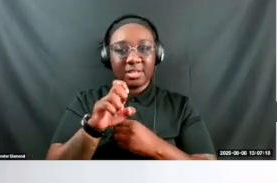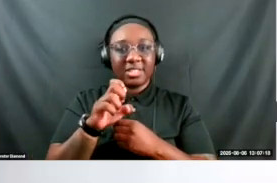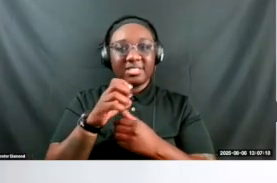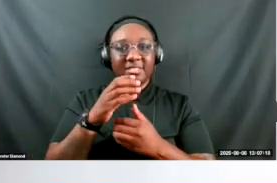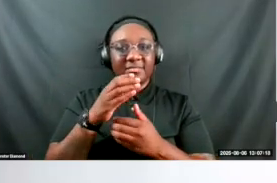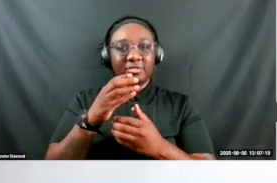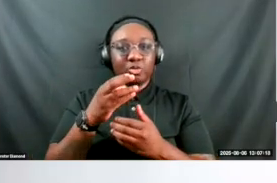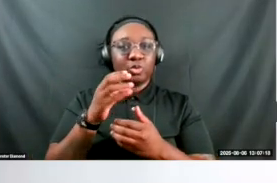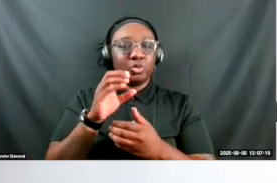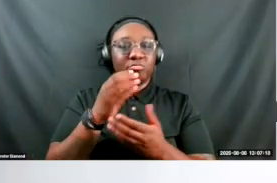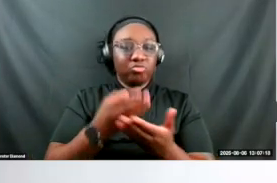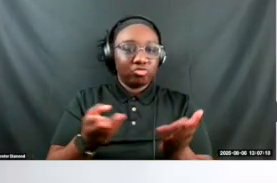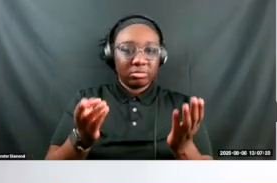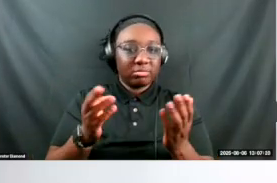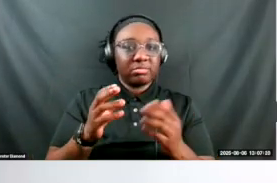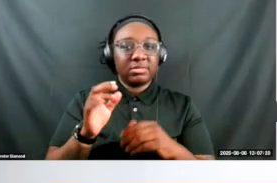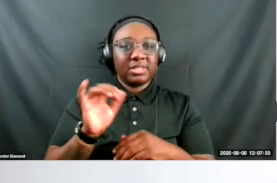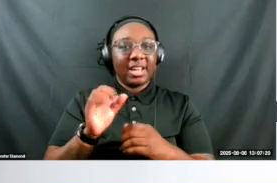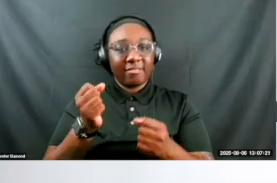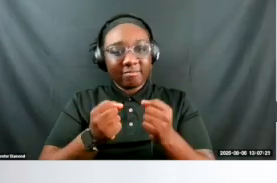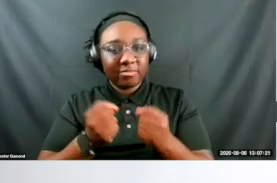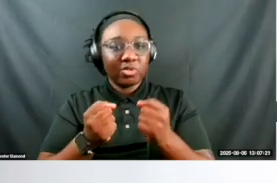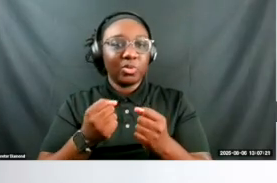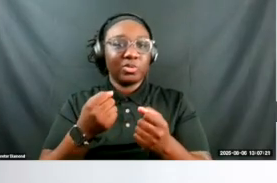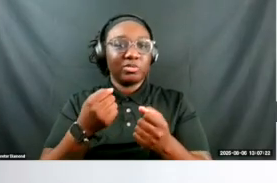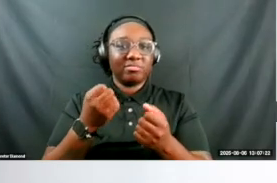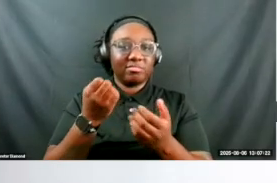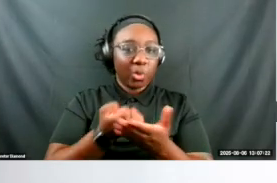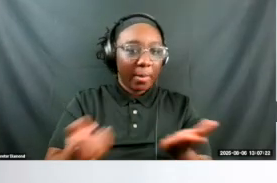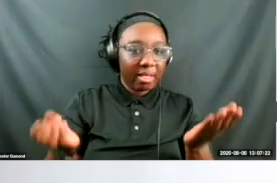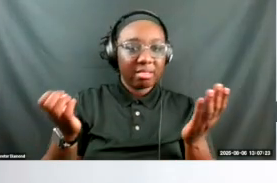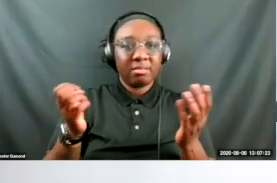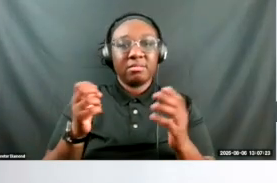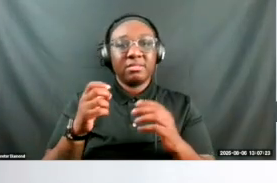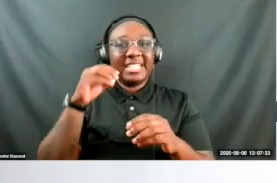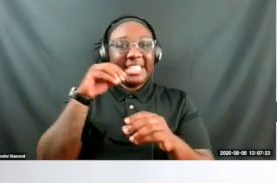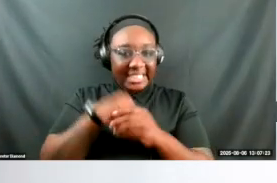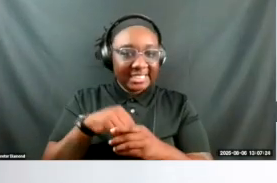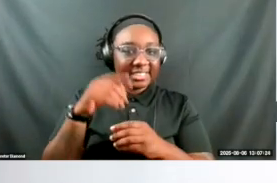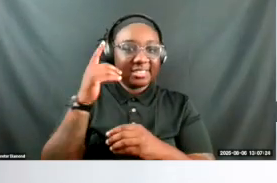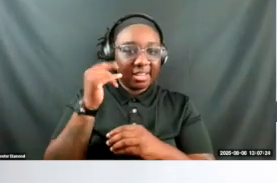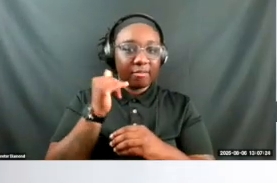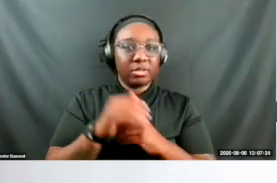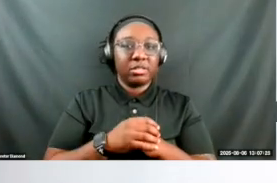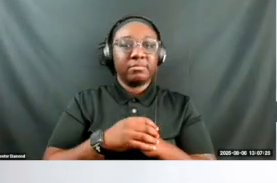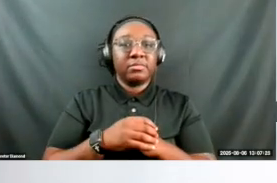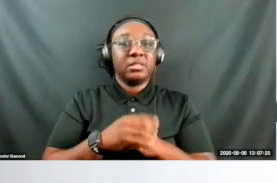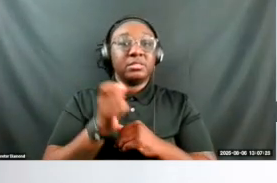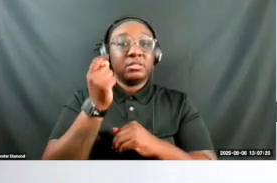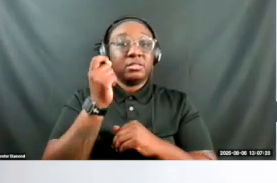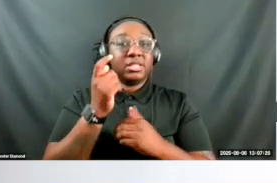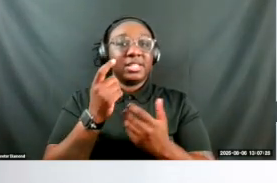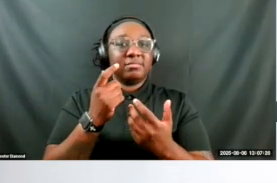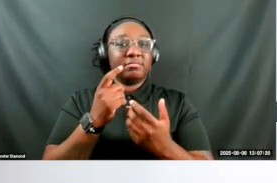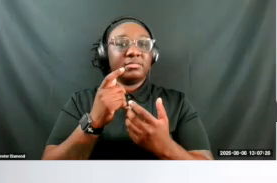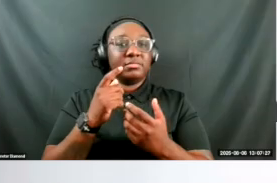sets California's own health-based air quality standards statewide for vehicles, fuels, consumer products, and sources of toxic